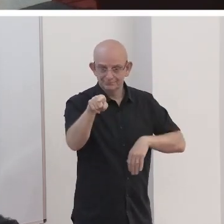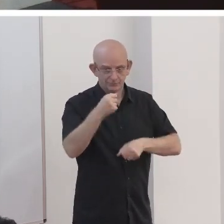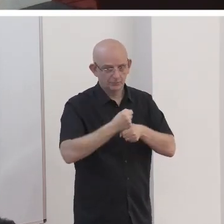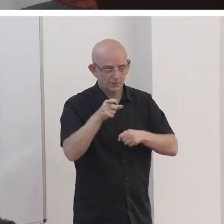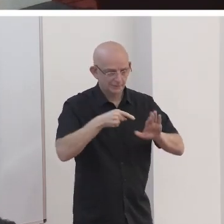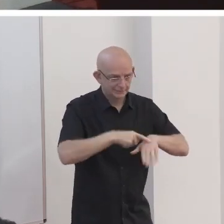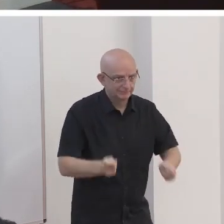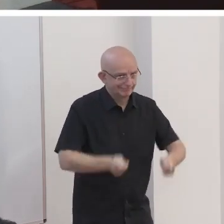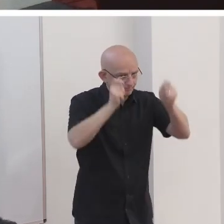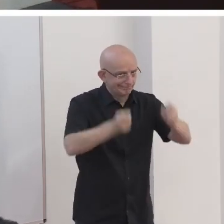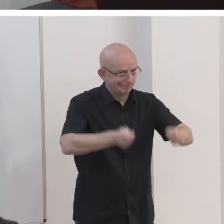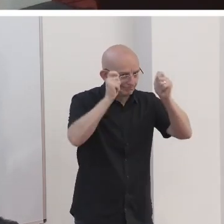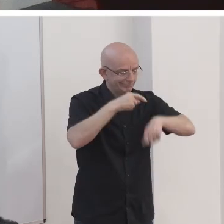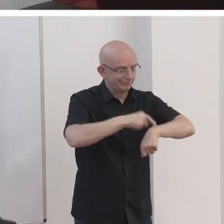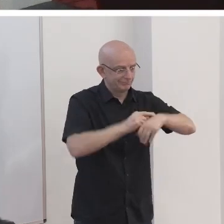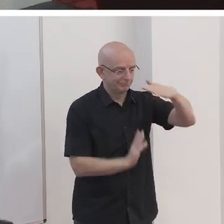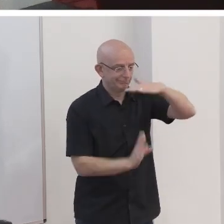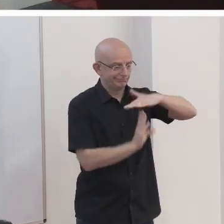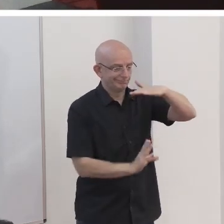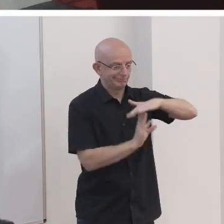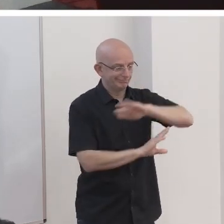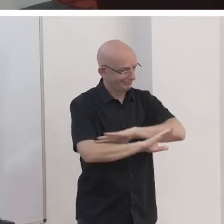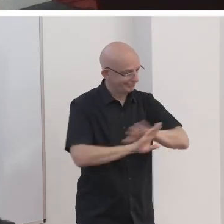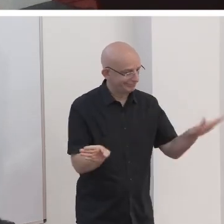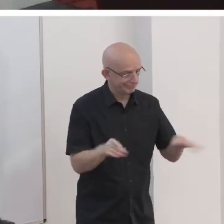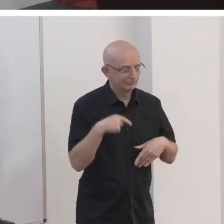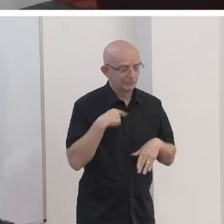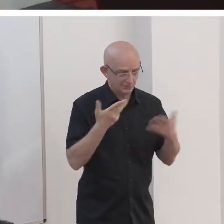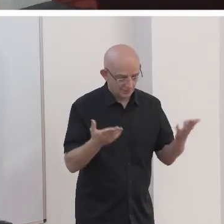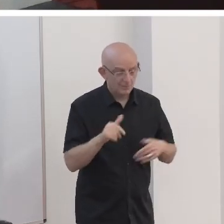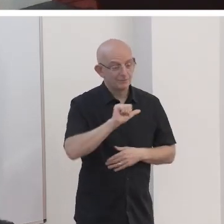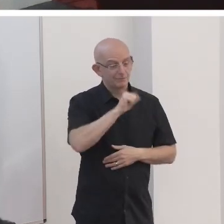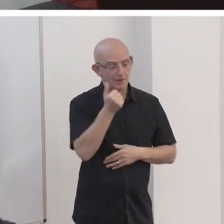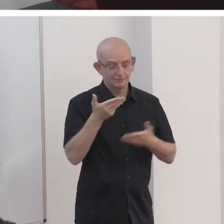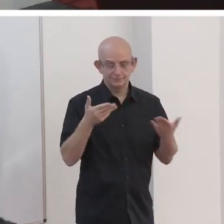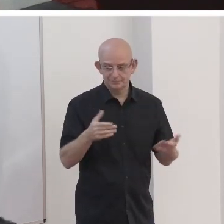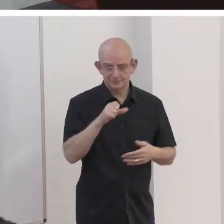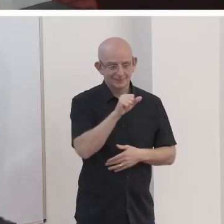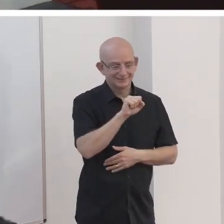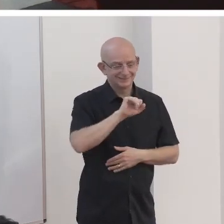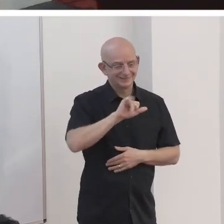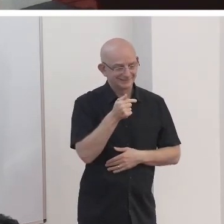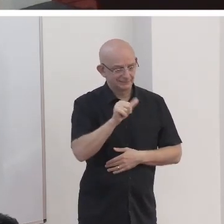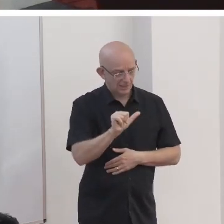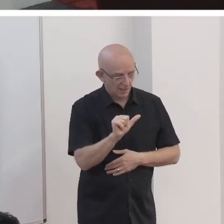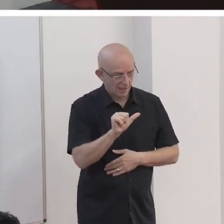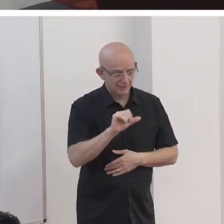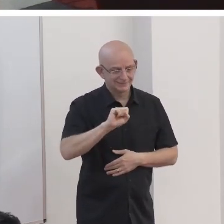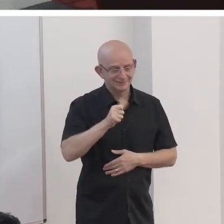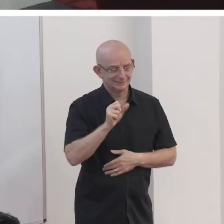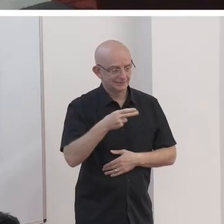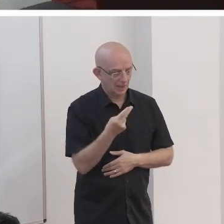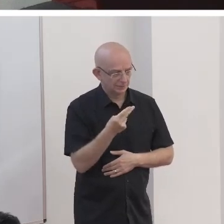Women Association of Nepal for many years, and she started a new job recently where she's the program officer for the Disabled